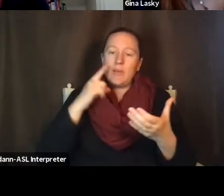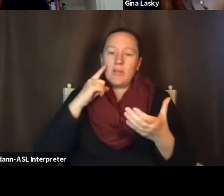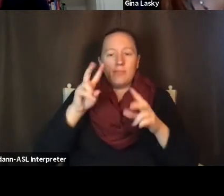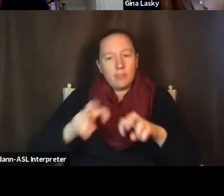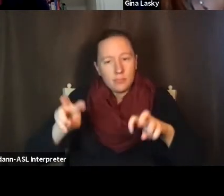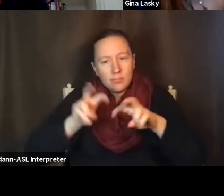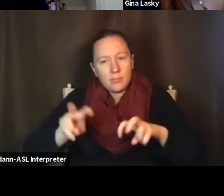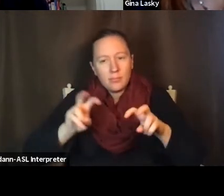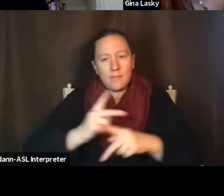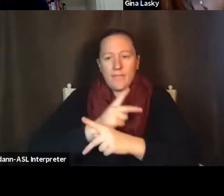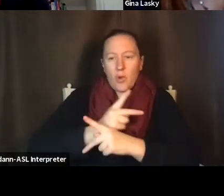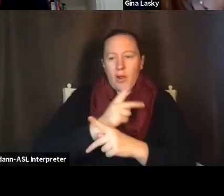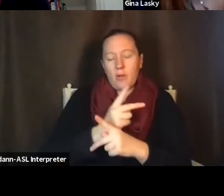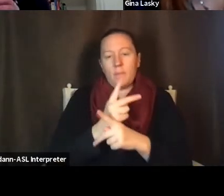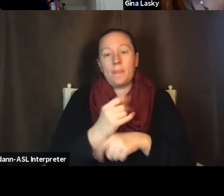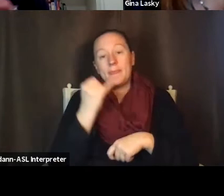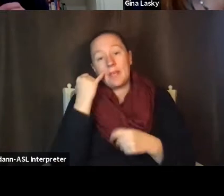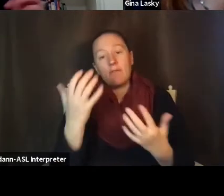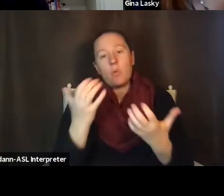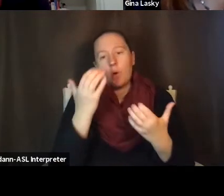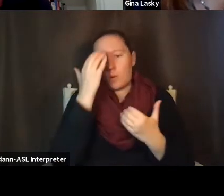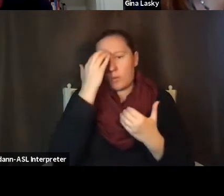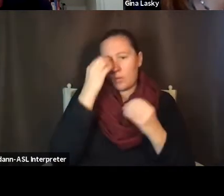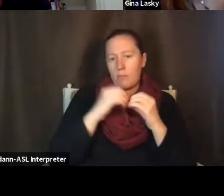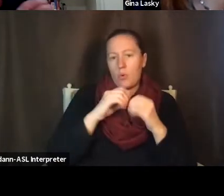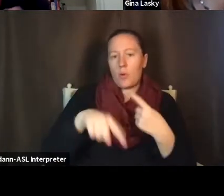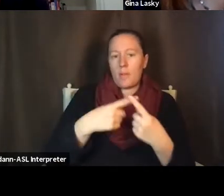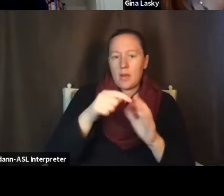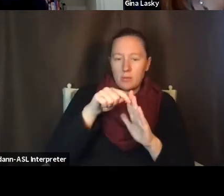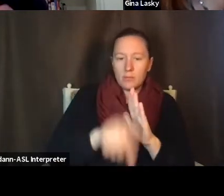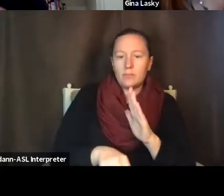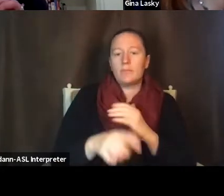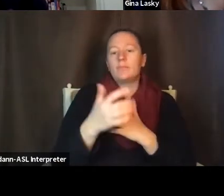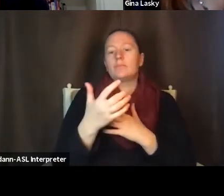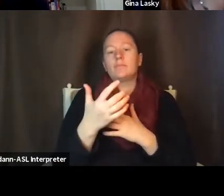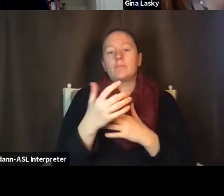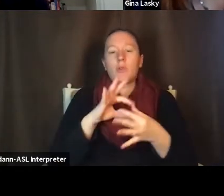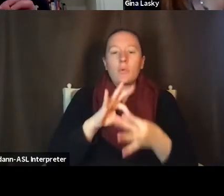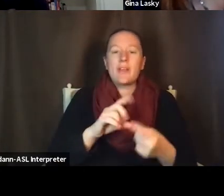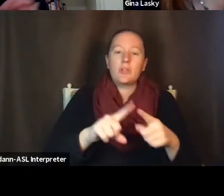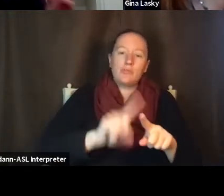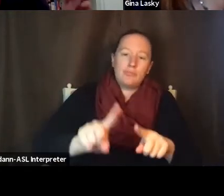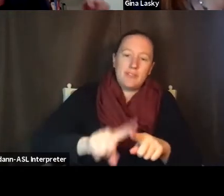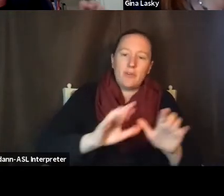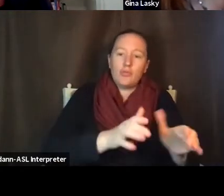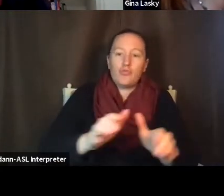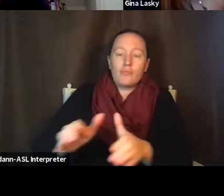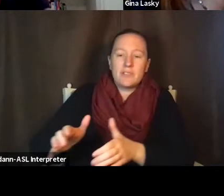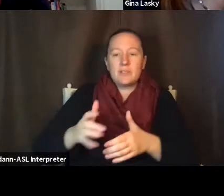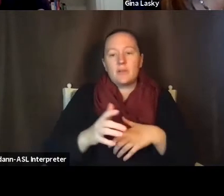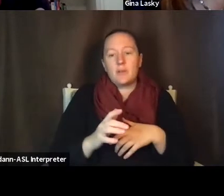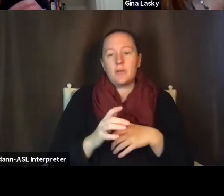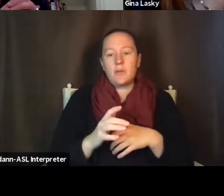assessment looking at. And so if you're interested in really diving more into these barriers as it relates to the different populations, those priority